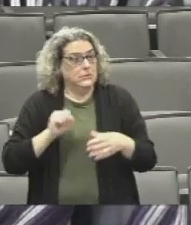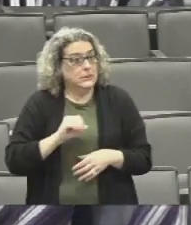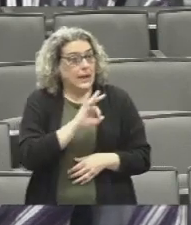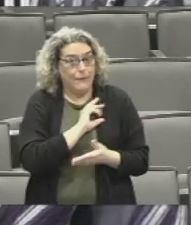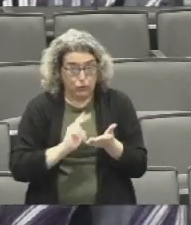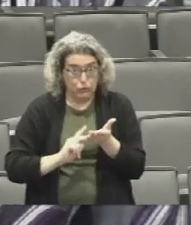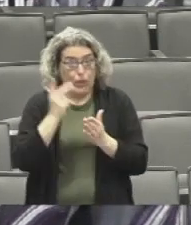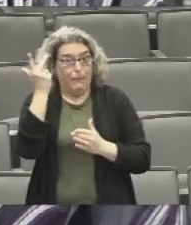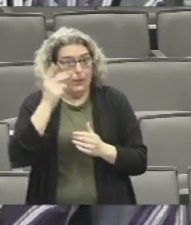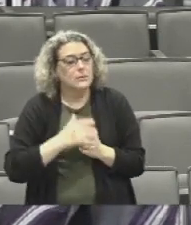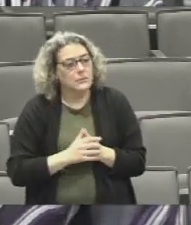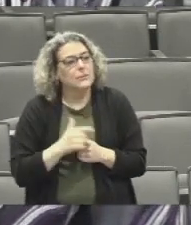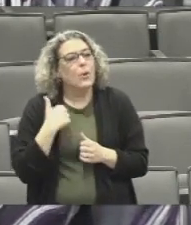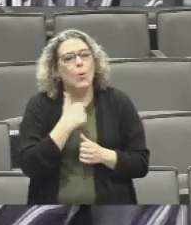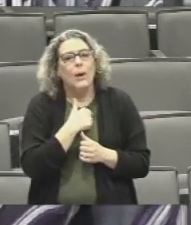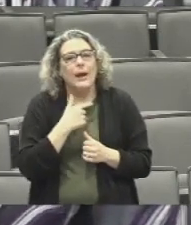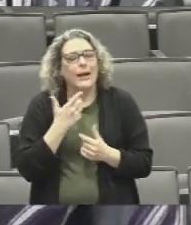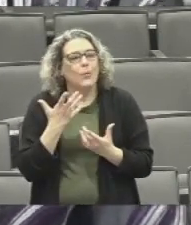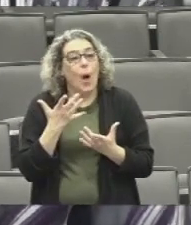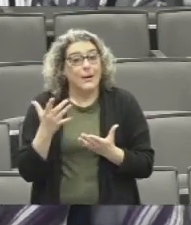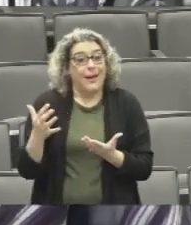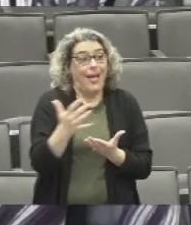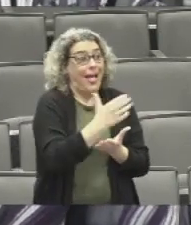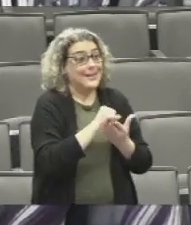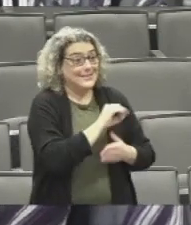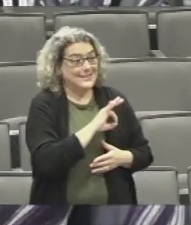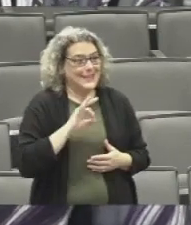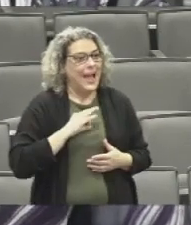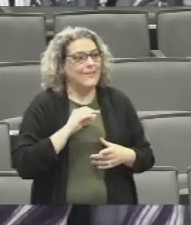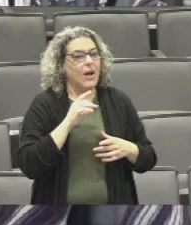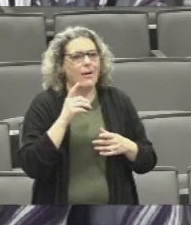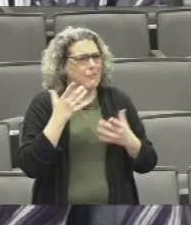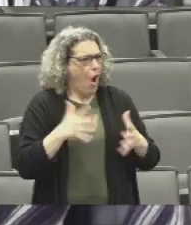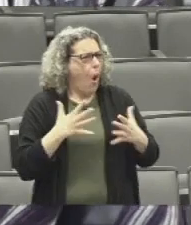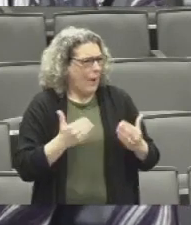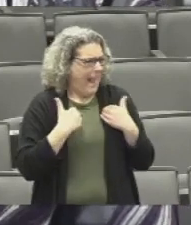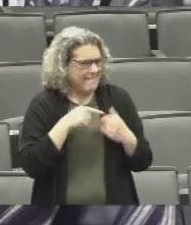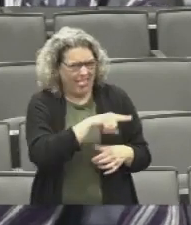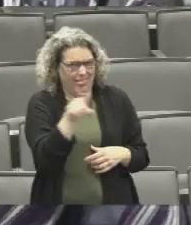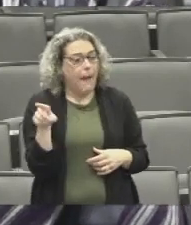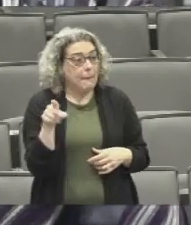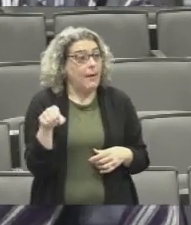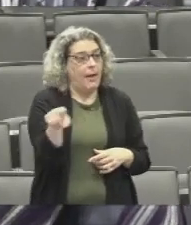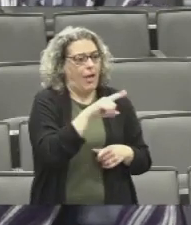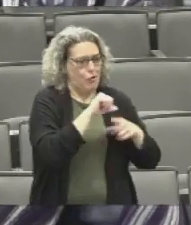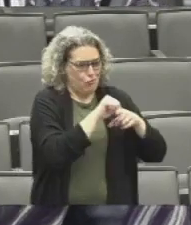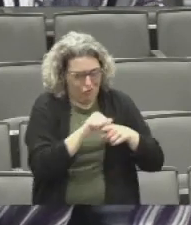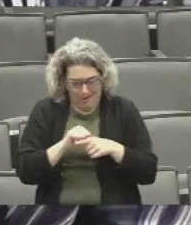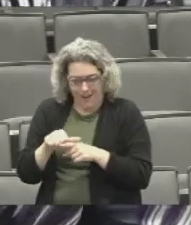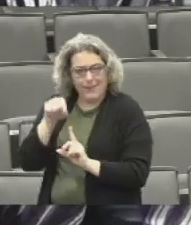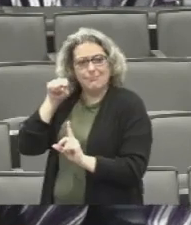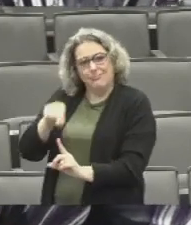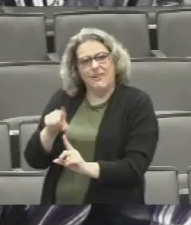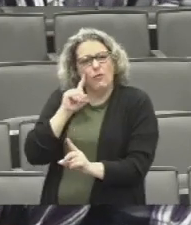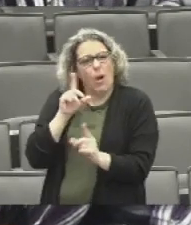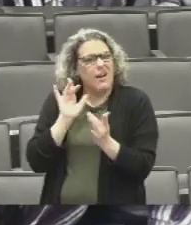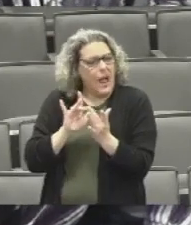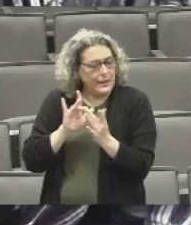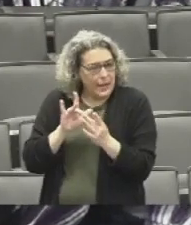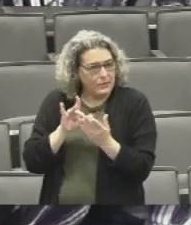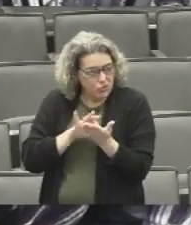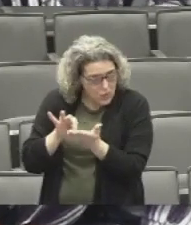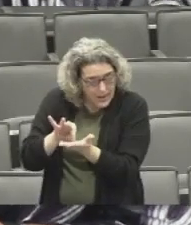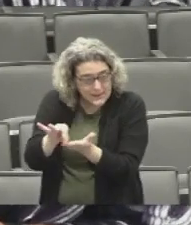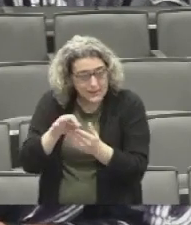but retraining from other programs. Cross-training. We have had our environmental health inspectors. They all are